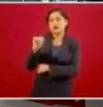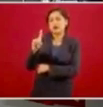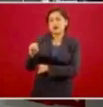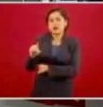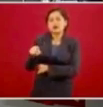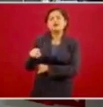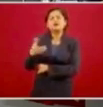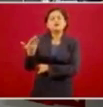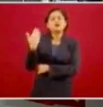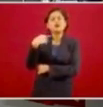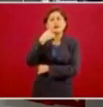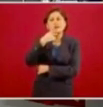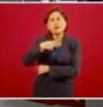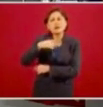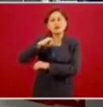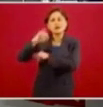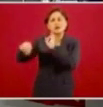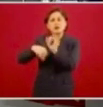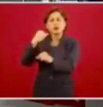4.39 that